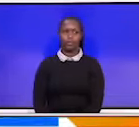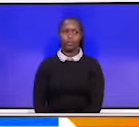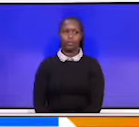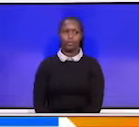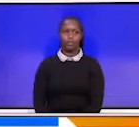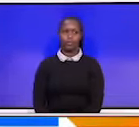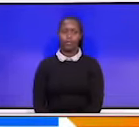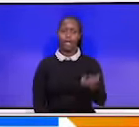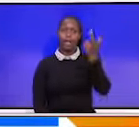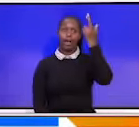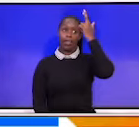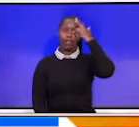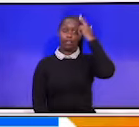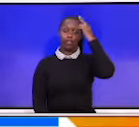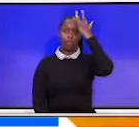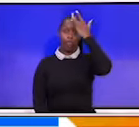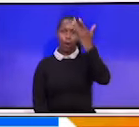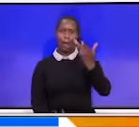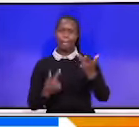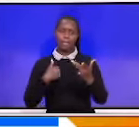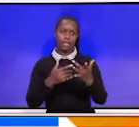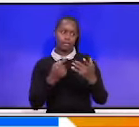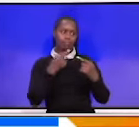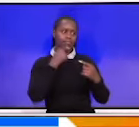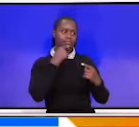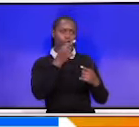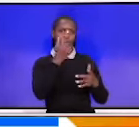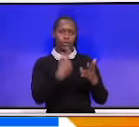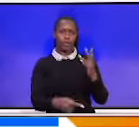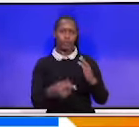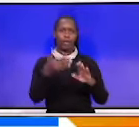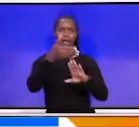the reason why I'm doing this is because I know previously